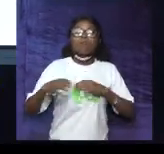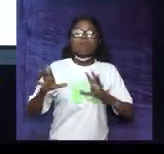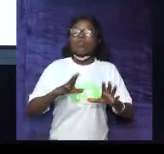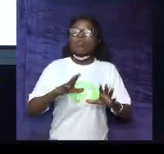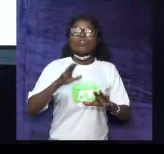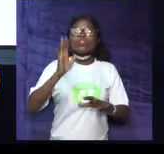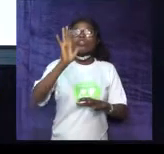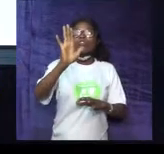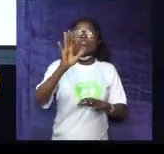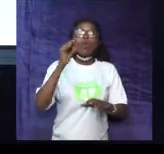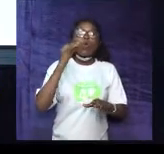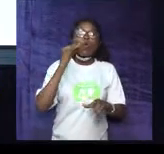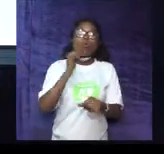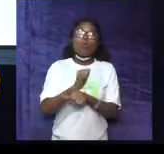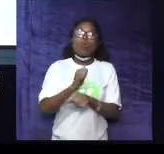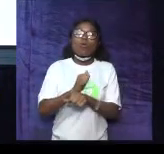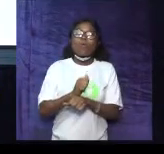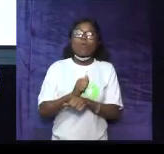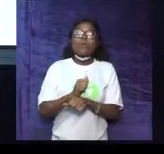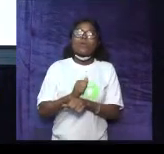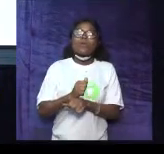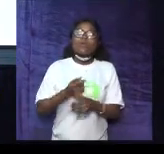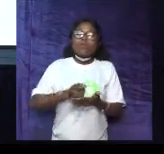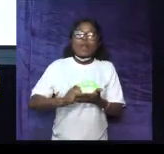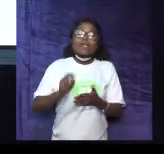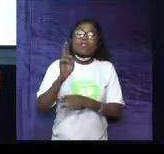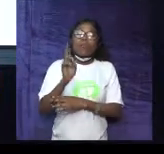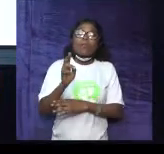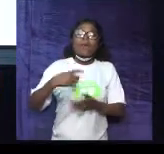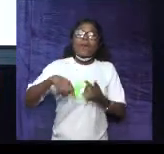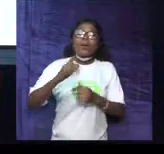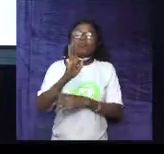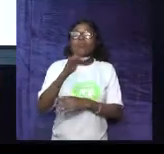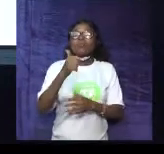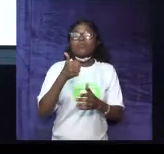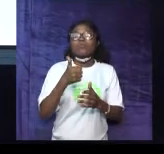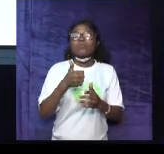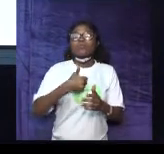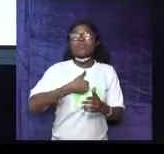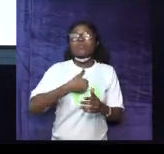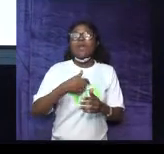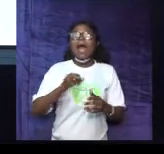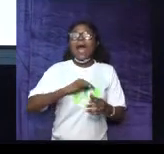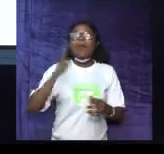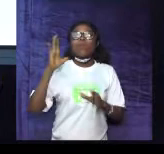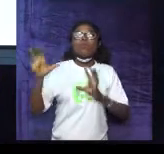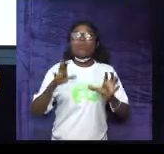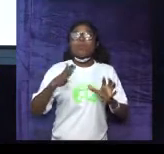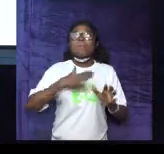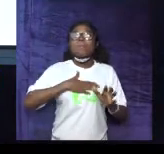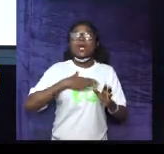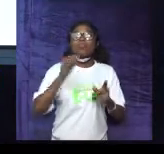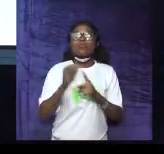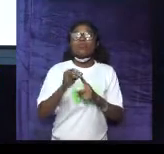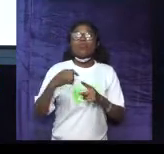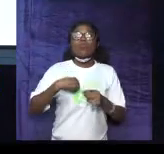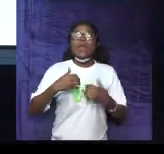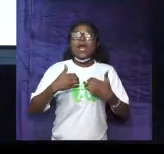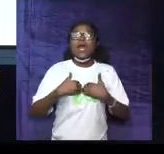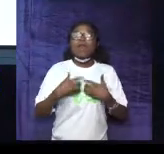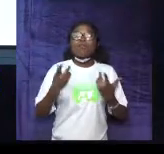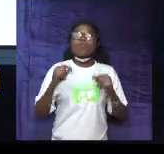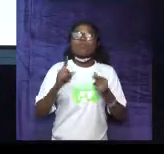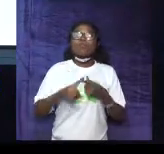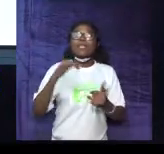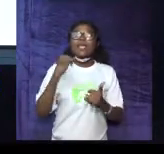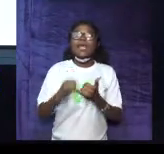you have done your homework. You have written a full composition about yourself. I will do mine too. We